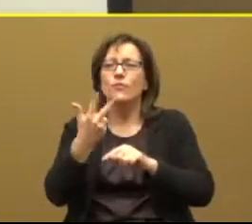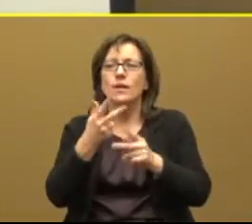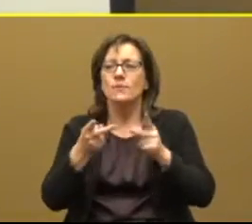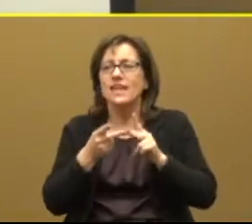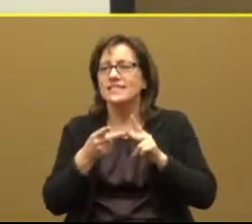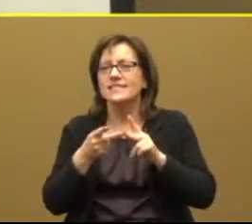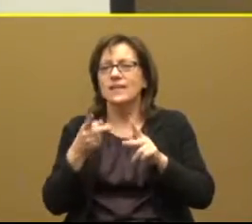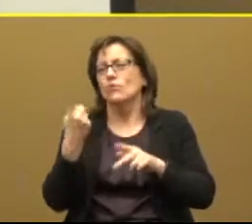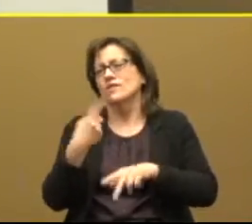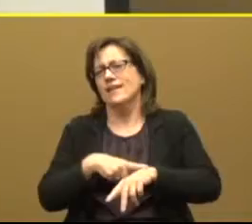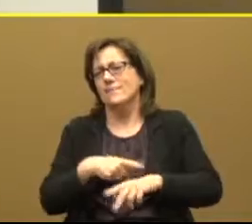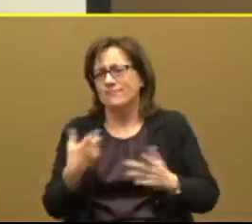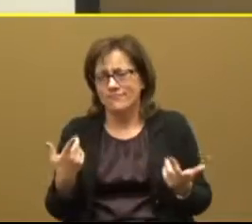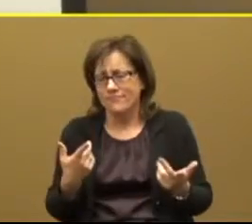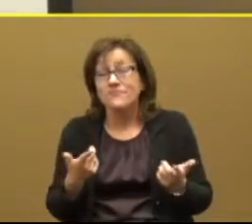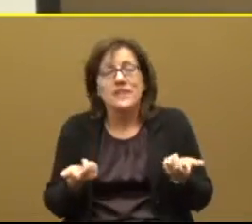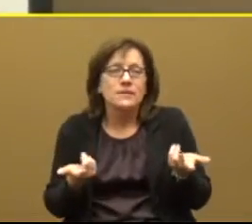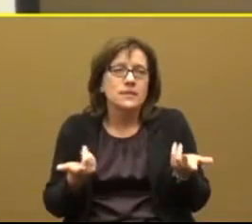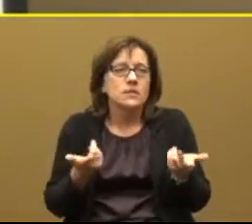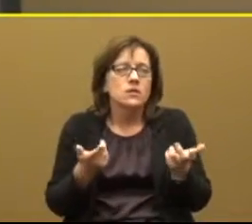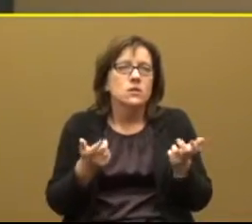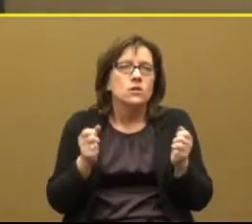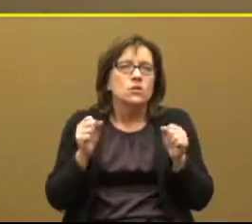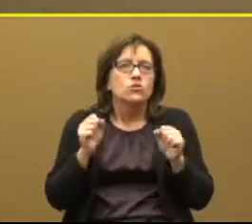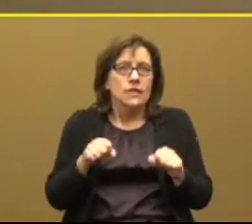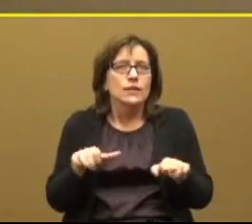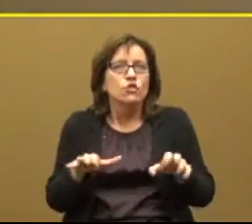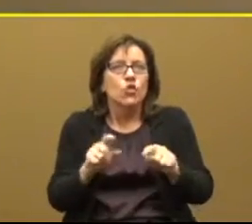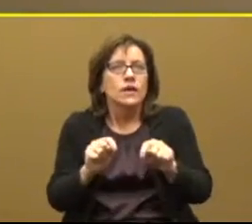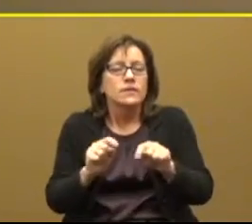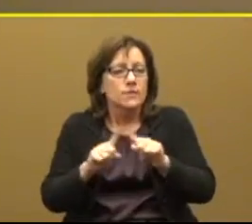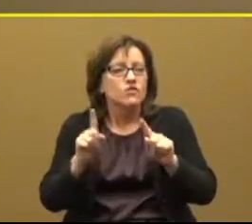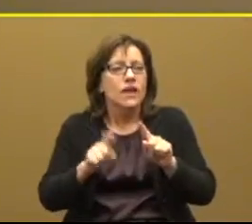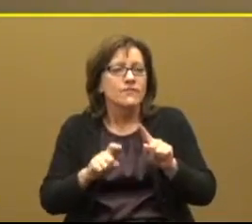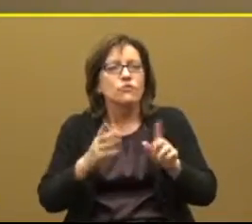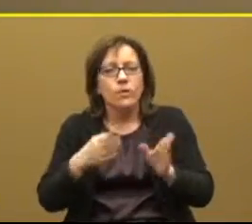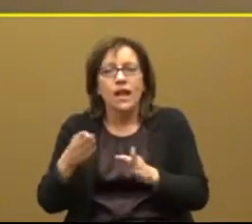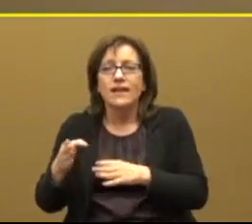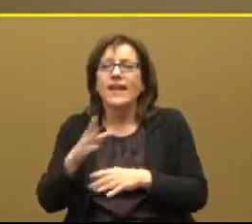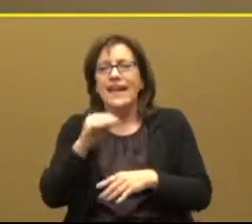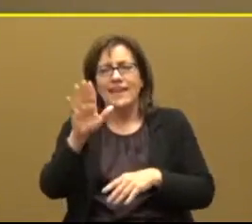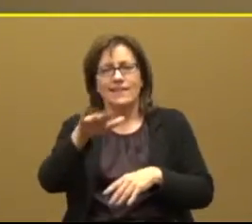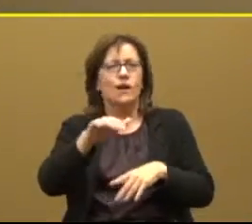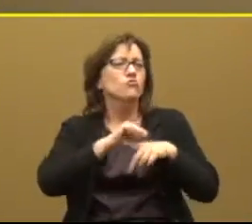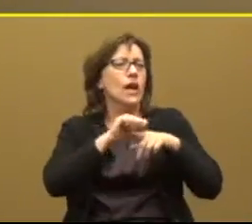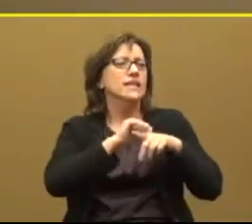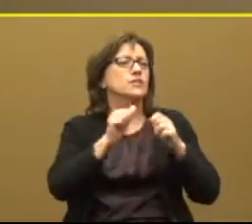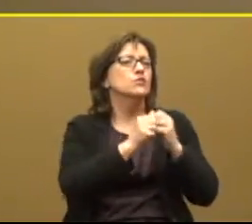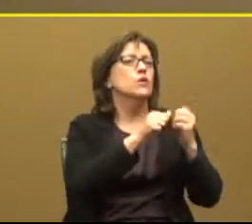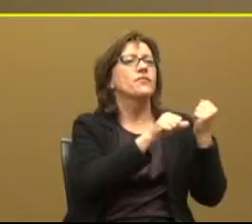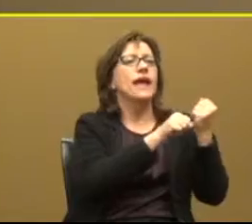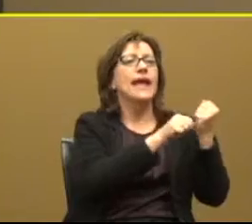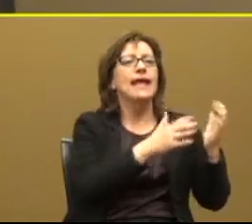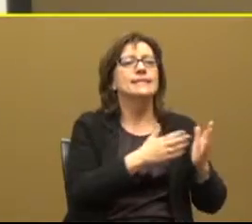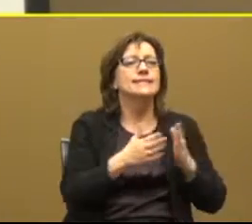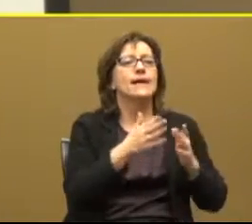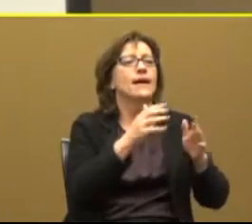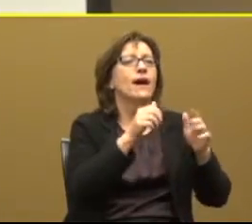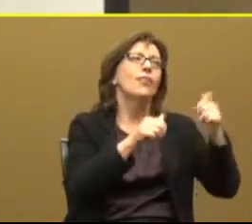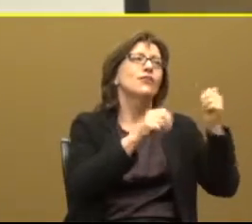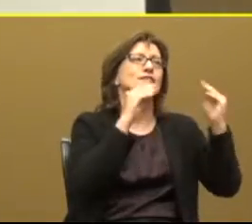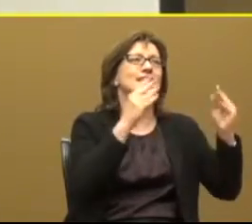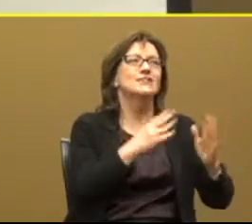can do it, you just have to plan. And let me tell you what, practice it with your aides. Practice it